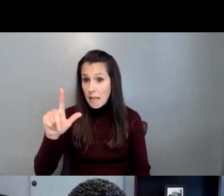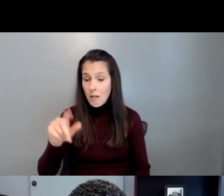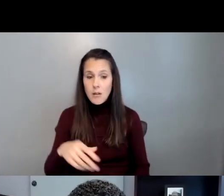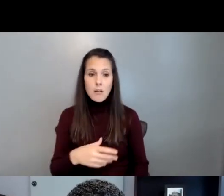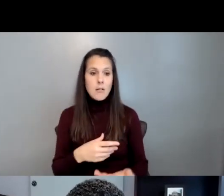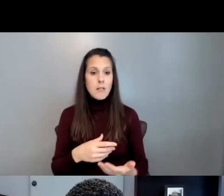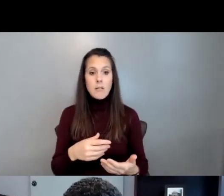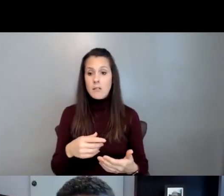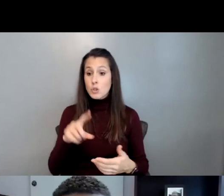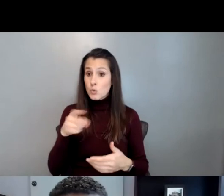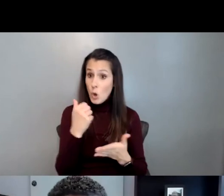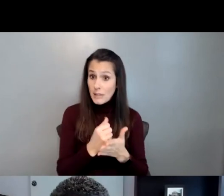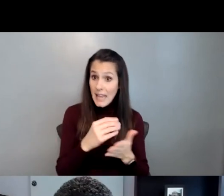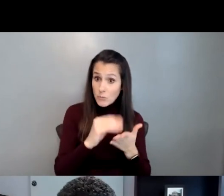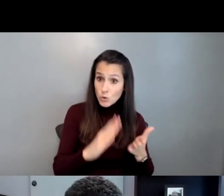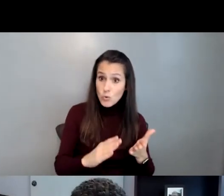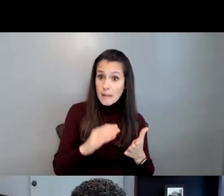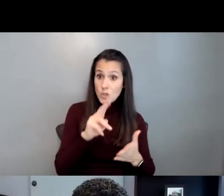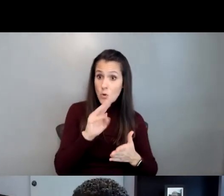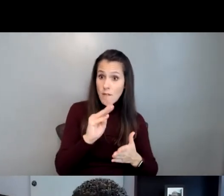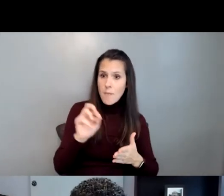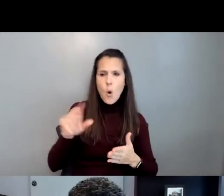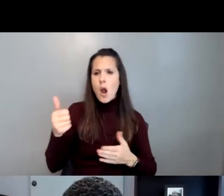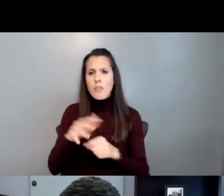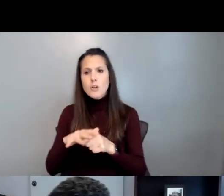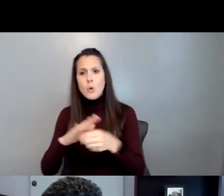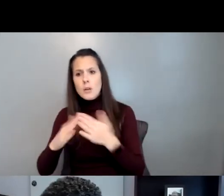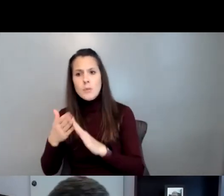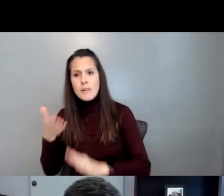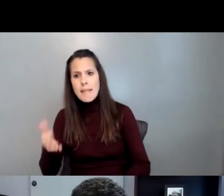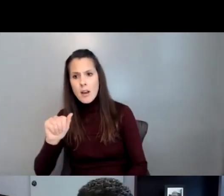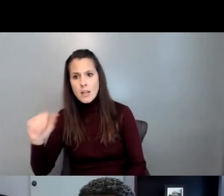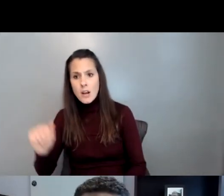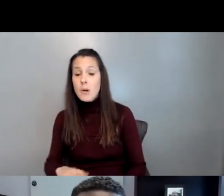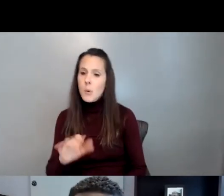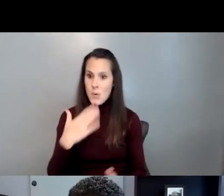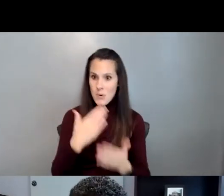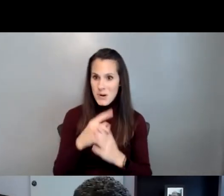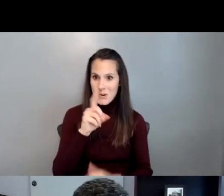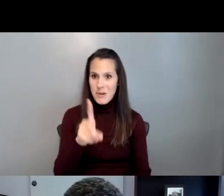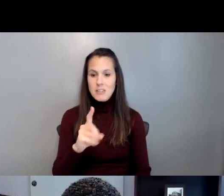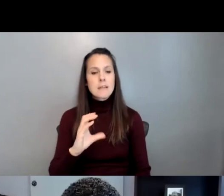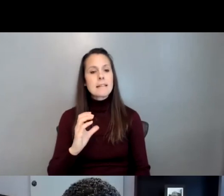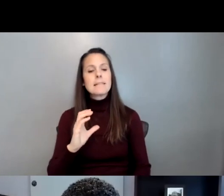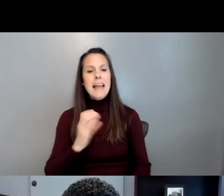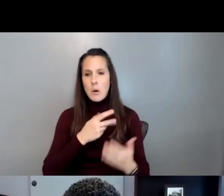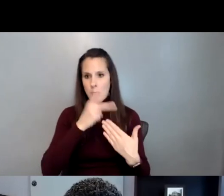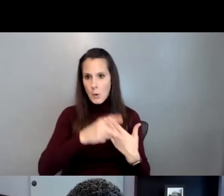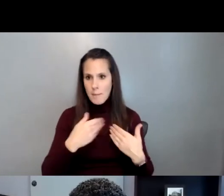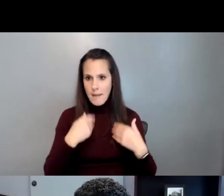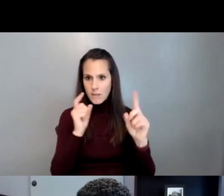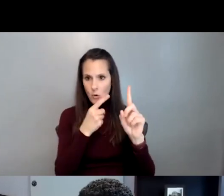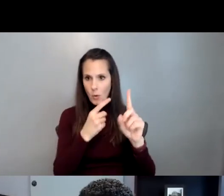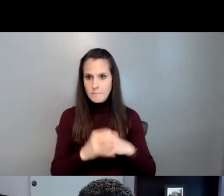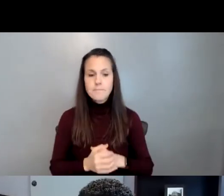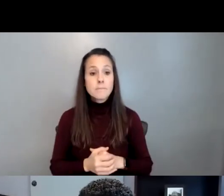assist students at U of M or others in the community? And that is a great question to then end with, because our goal for our program is not just